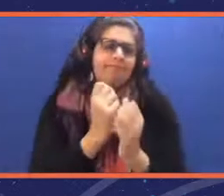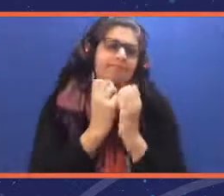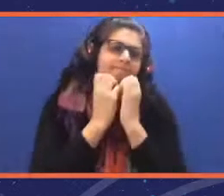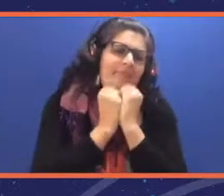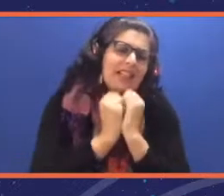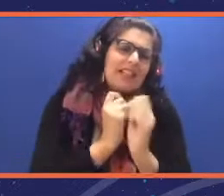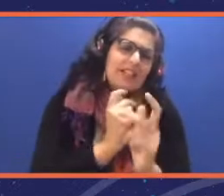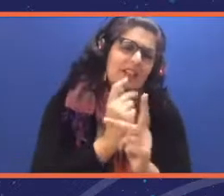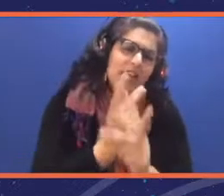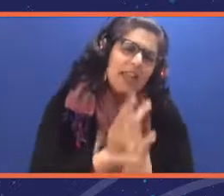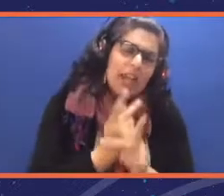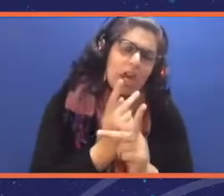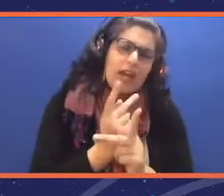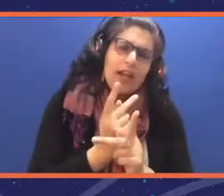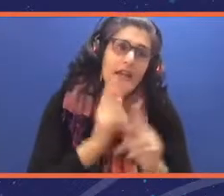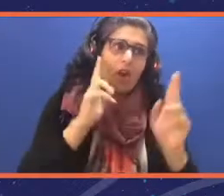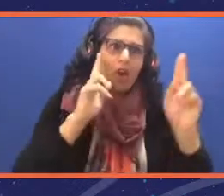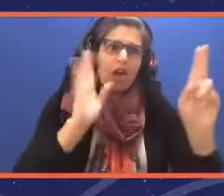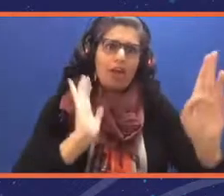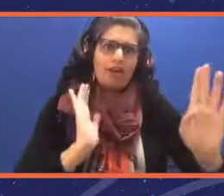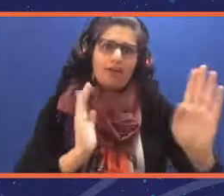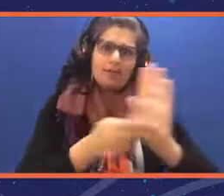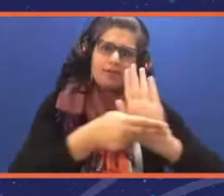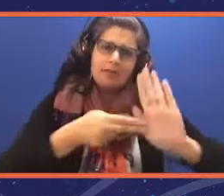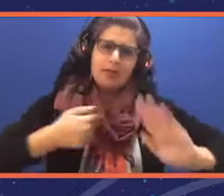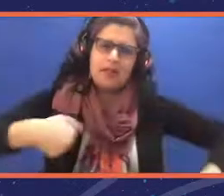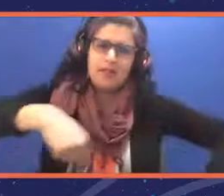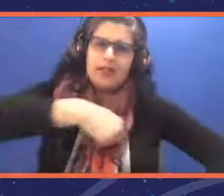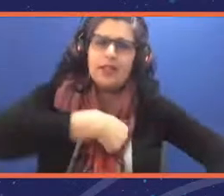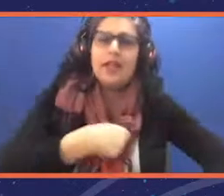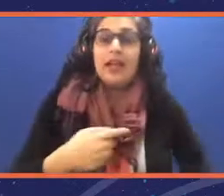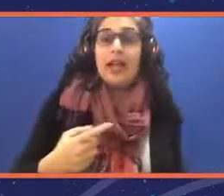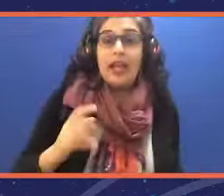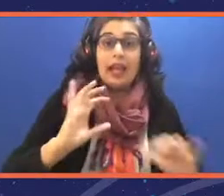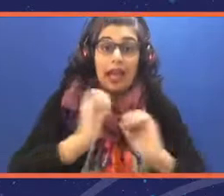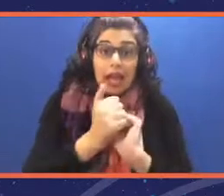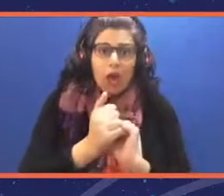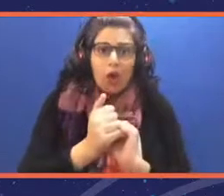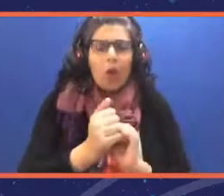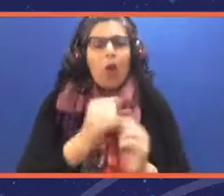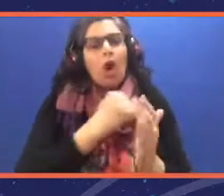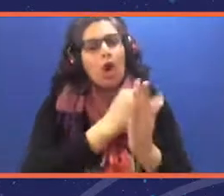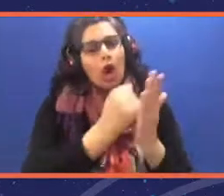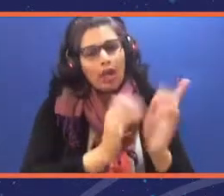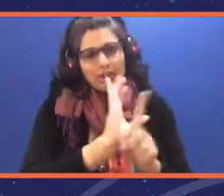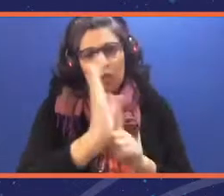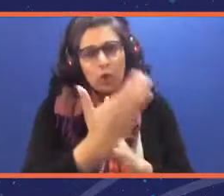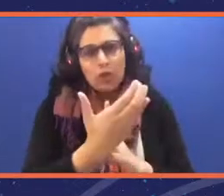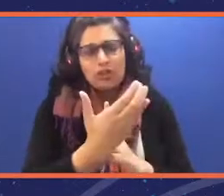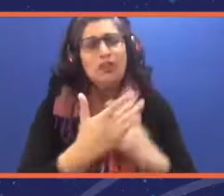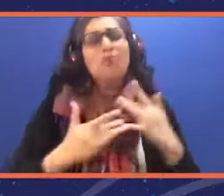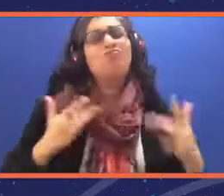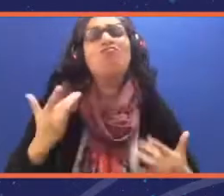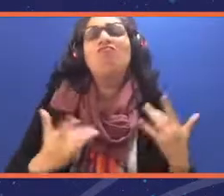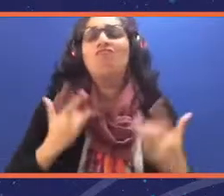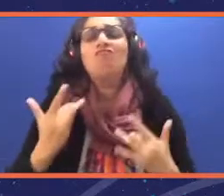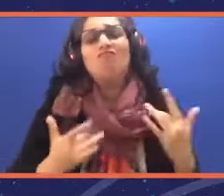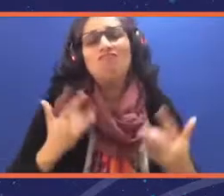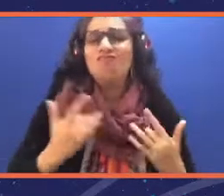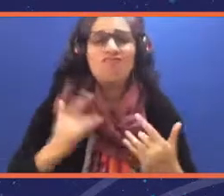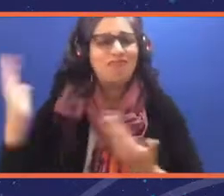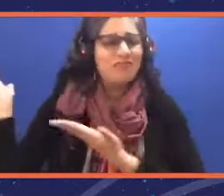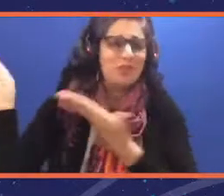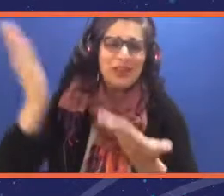labor. And that we can only do that through arts and culture. So we're so excited to be bringing this to you